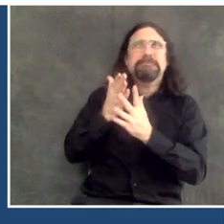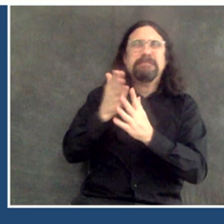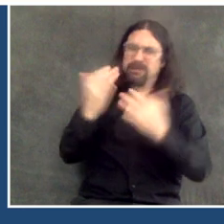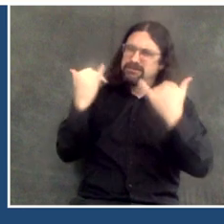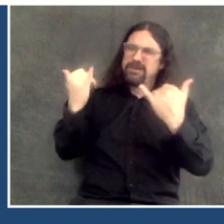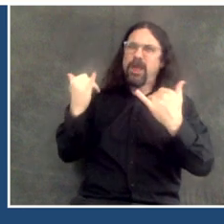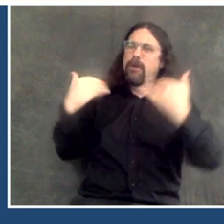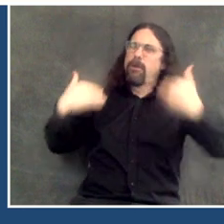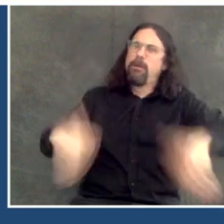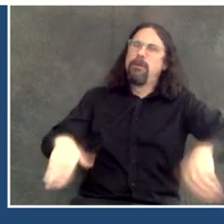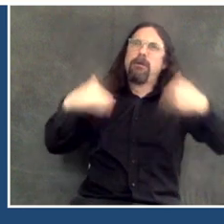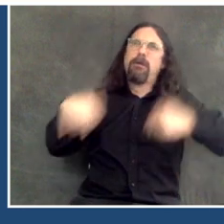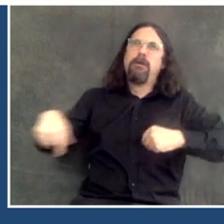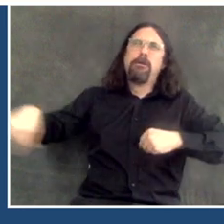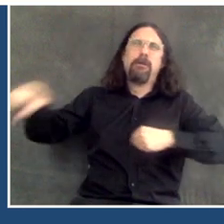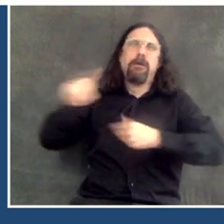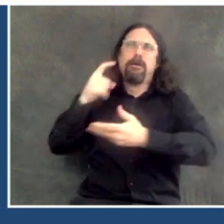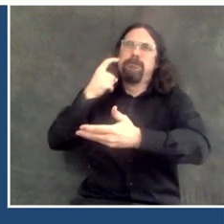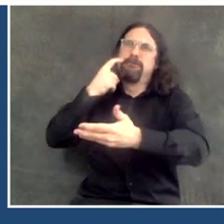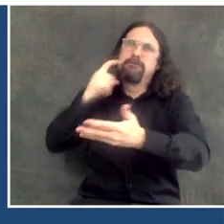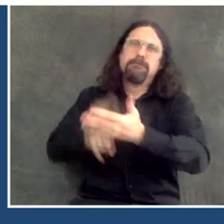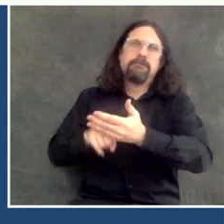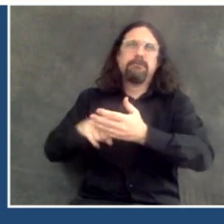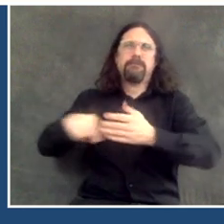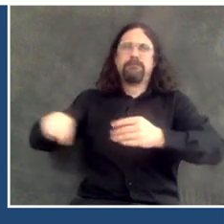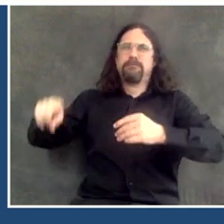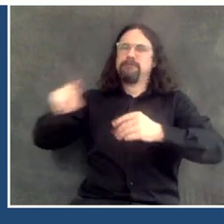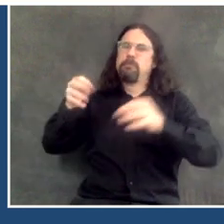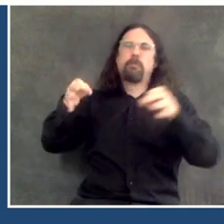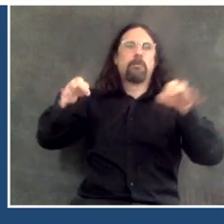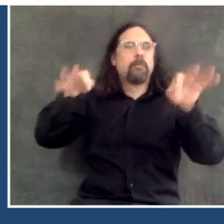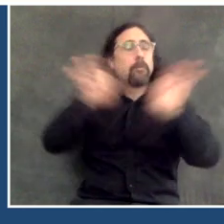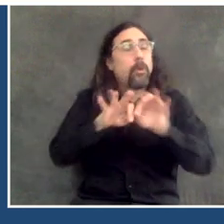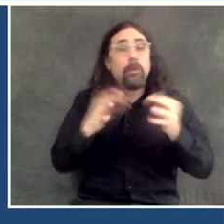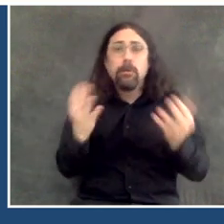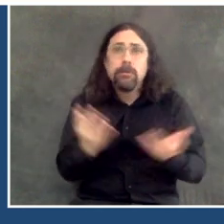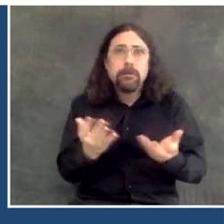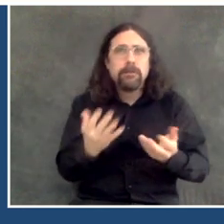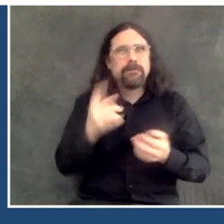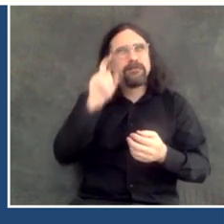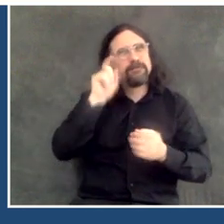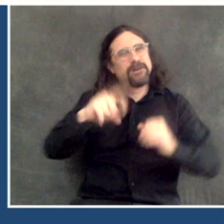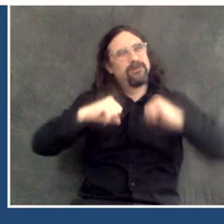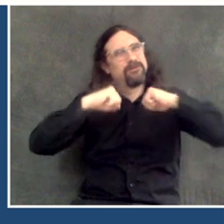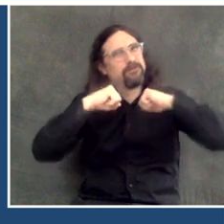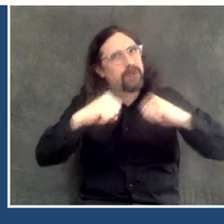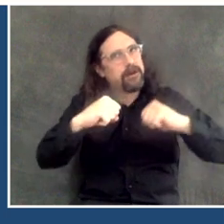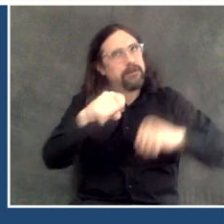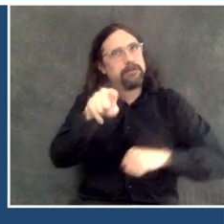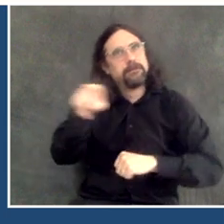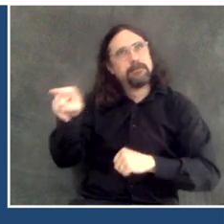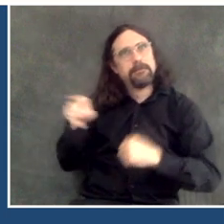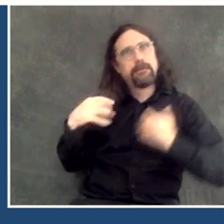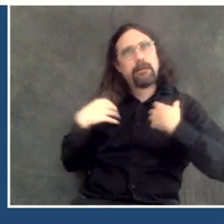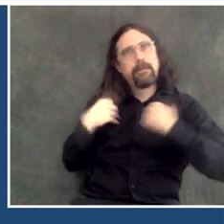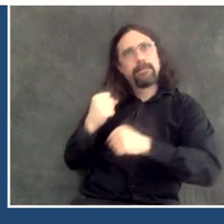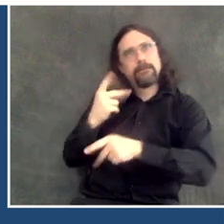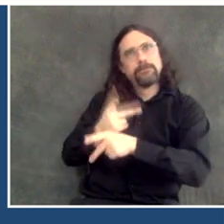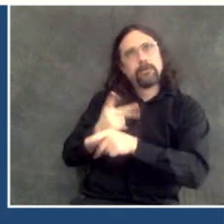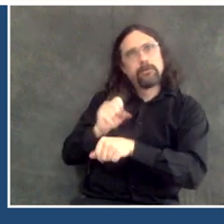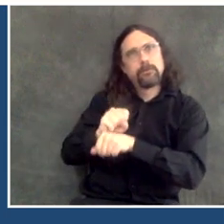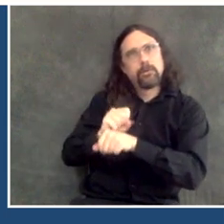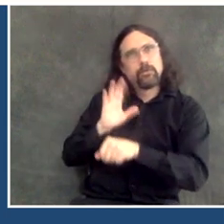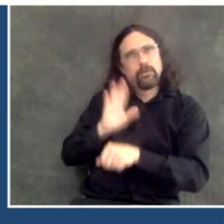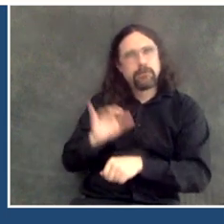equipment they need to do their jobs. But we also need to give them a lot more reinforcement. Look, think about it. These folks have been working night and day through very